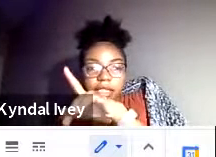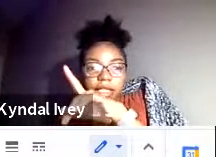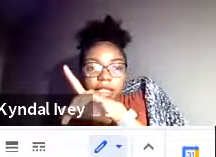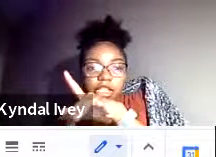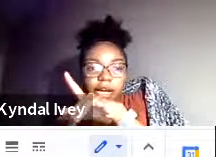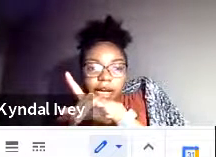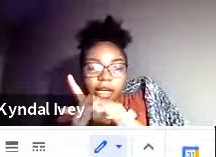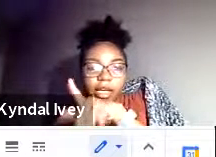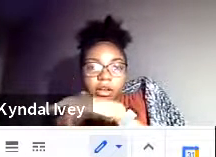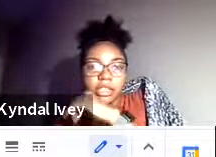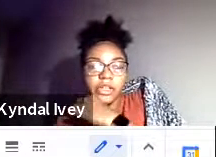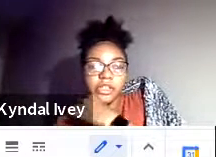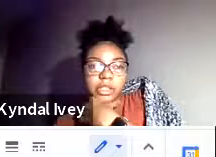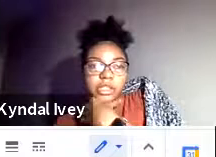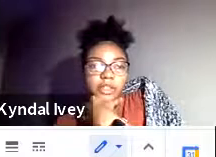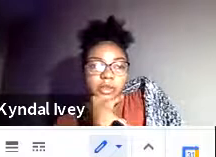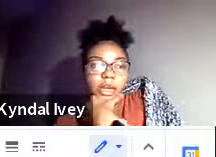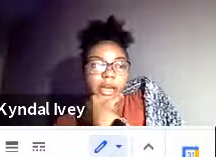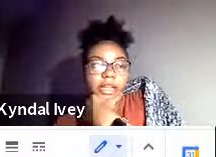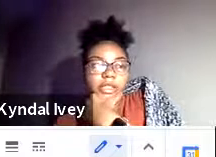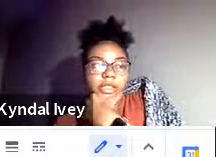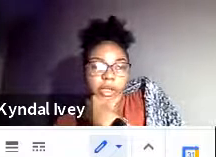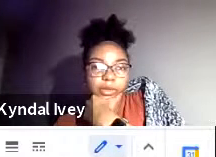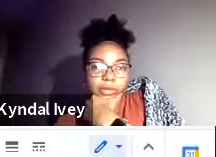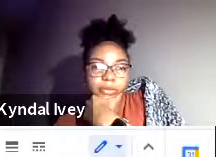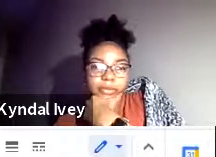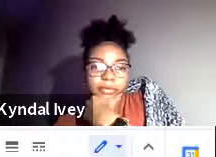Okay, the link is in the chat. Can all senators please vote?